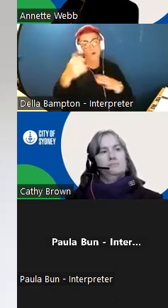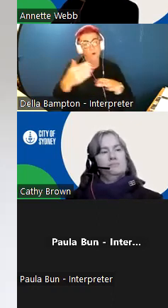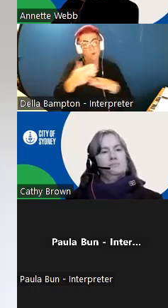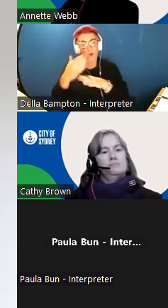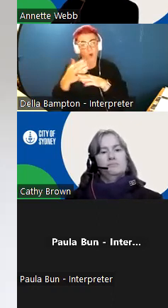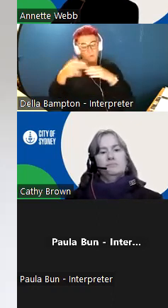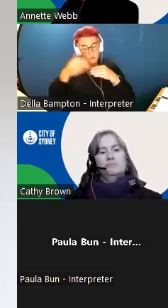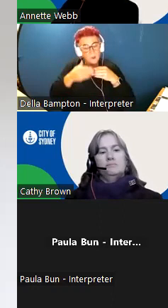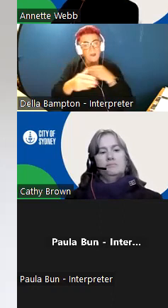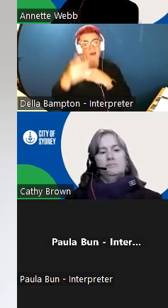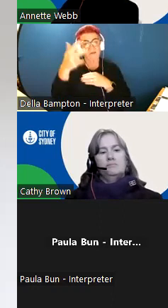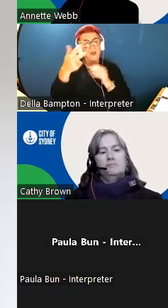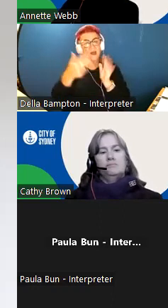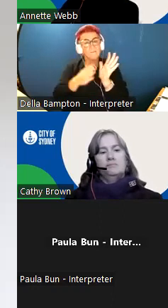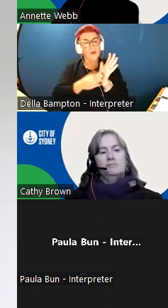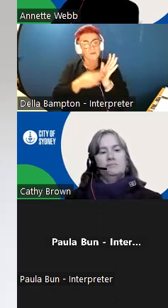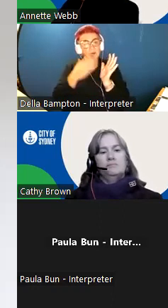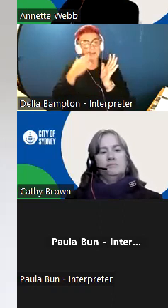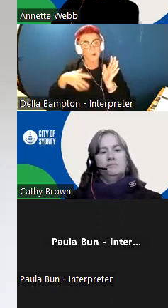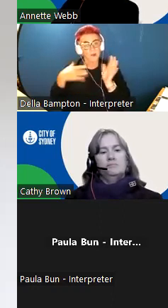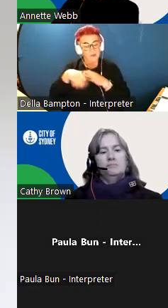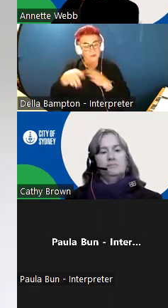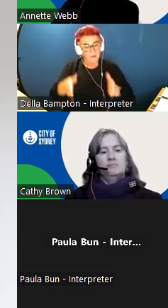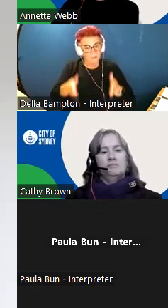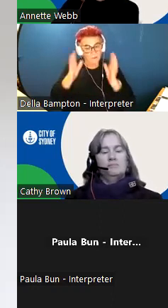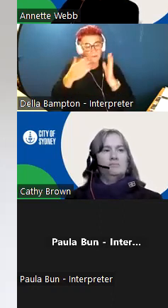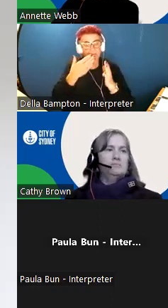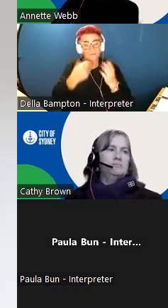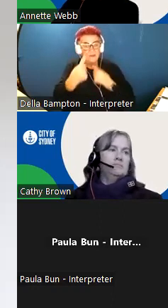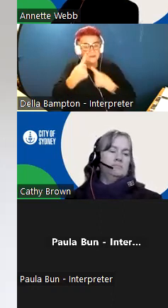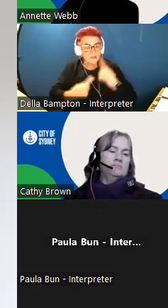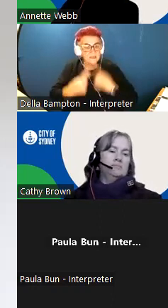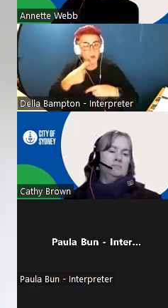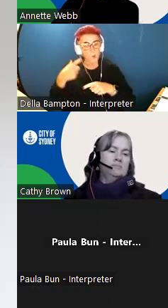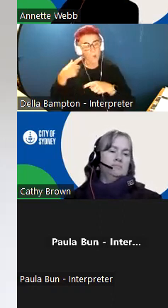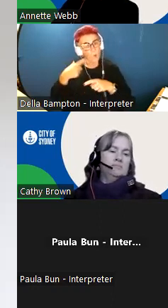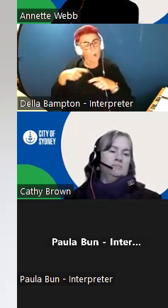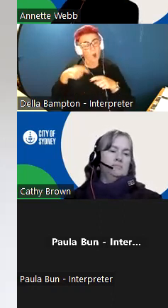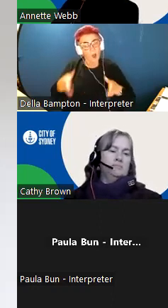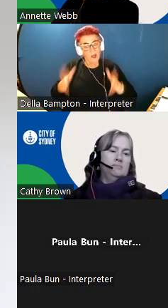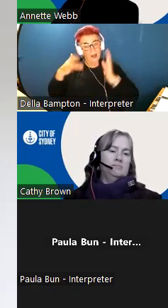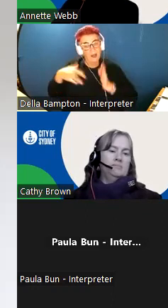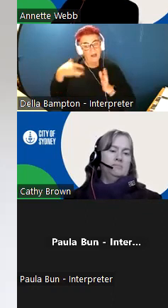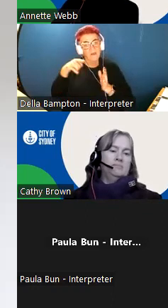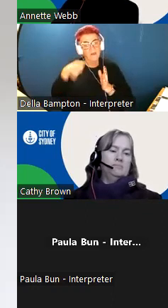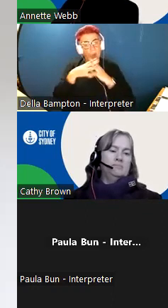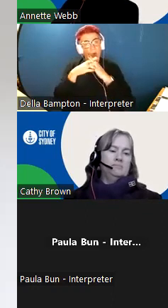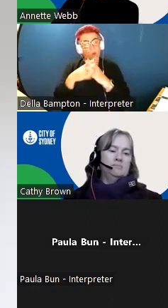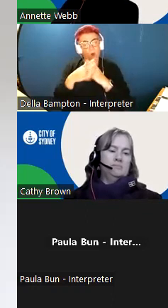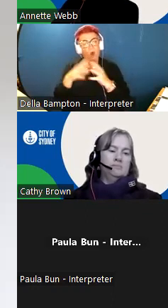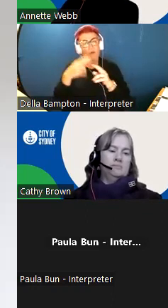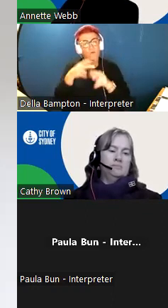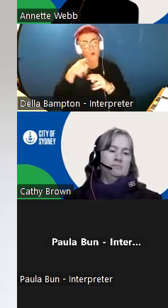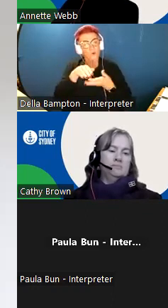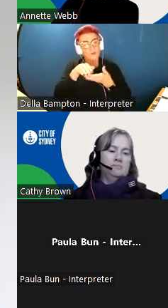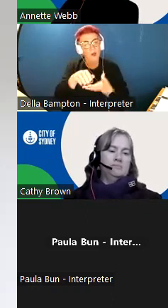months of the tenancy. You'll need to describe why the tenancy will benefit you at this point in the development of your